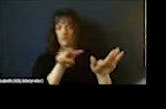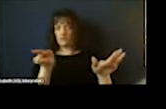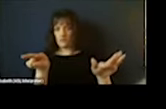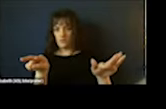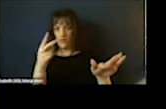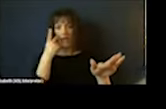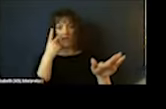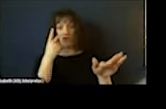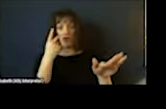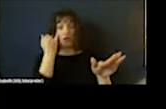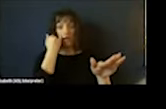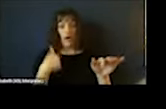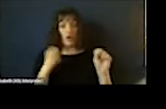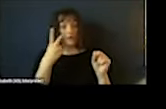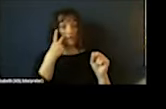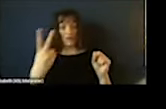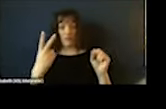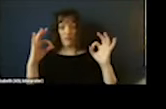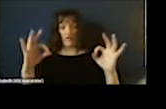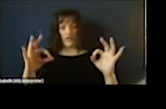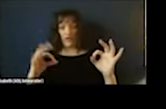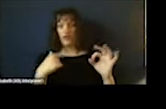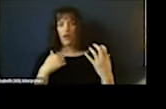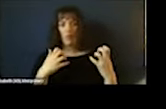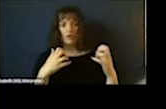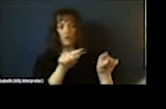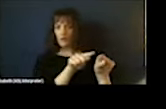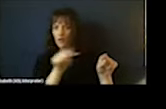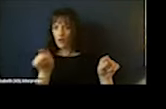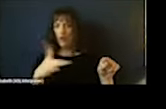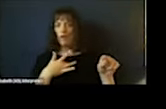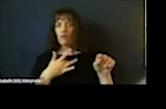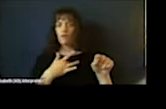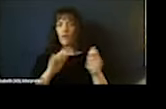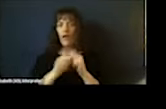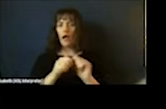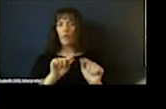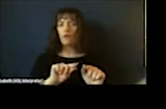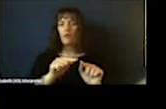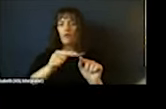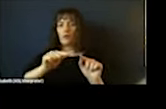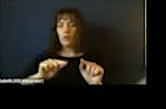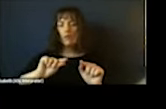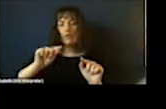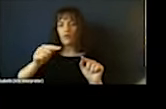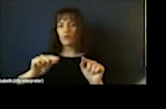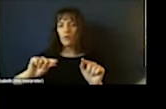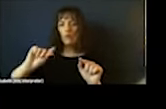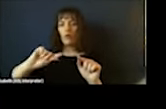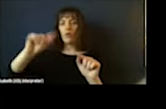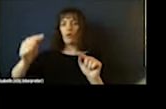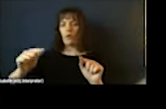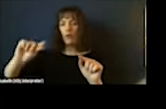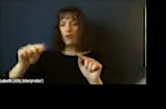all the rises and falls in brightness across that image. So I wanted to map that directly to a tactile image. And one